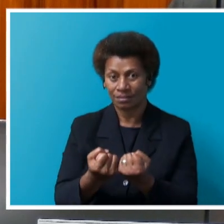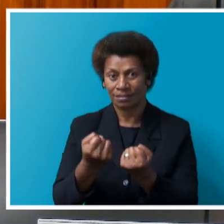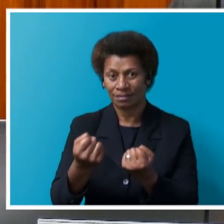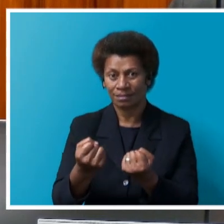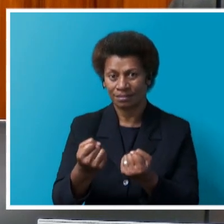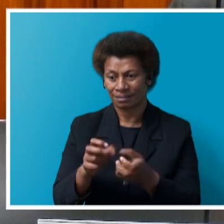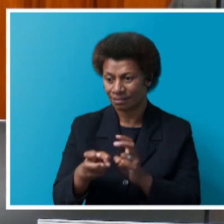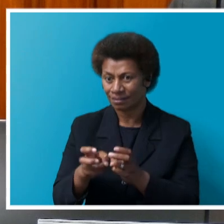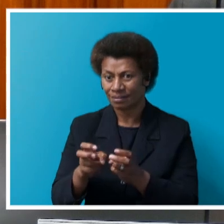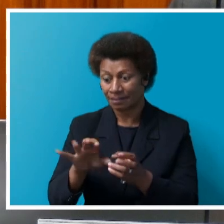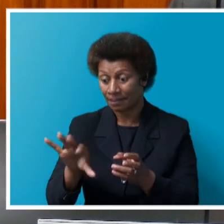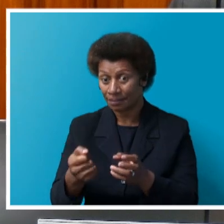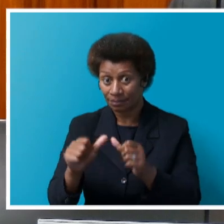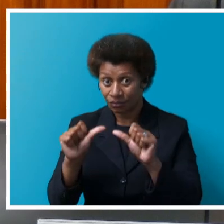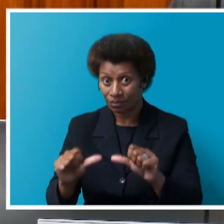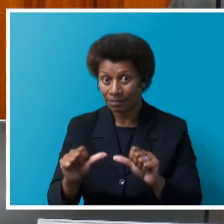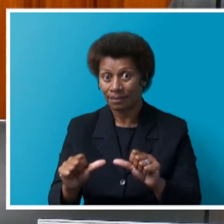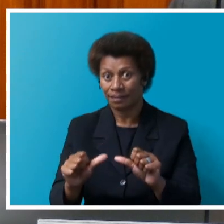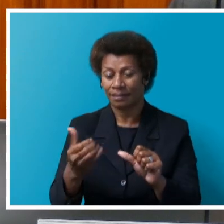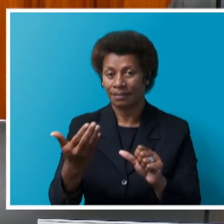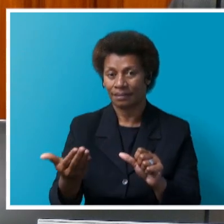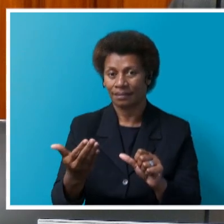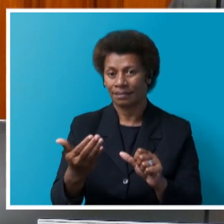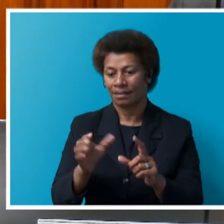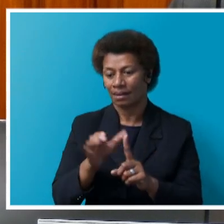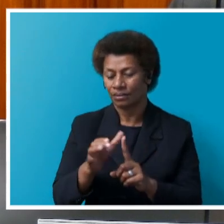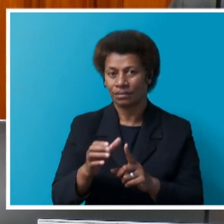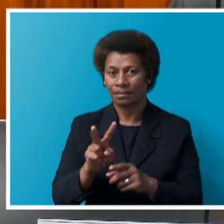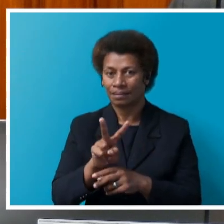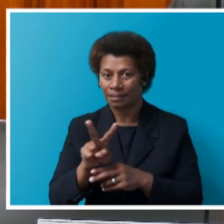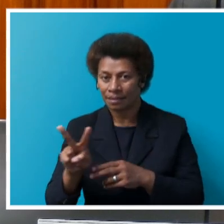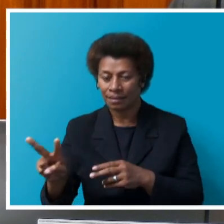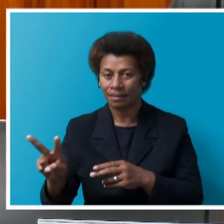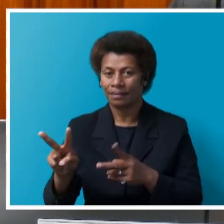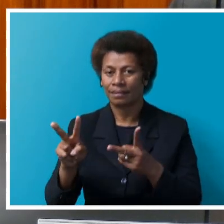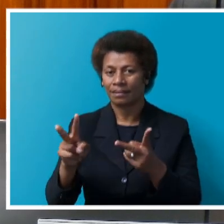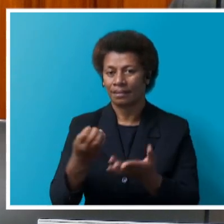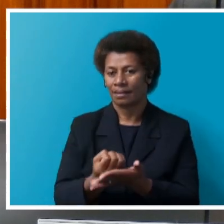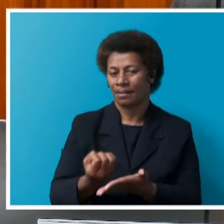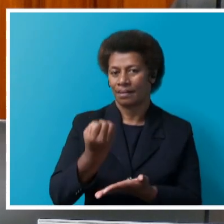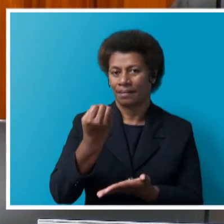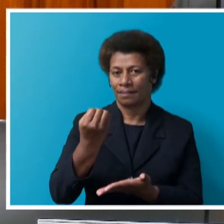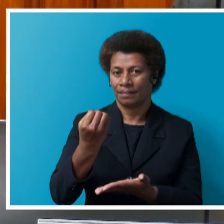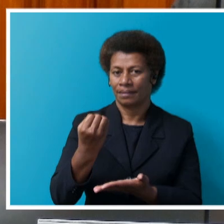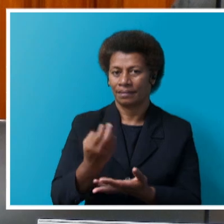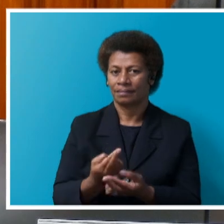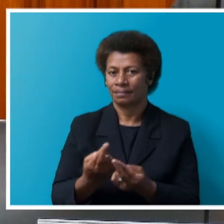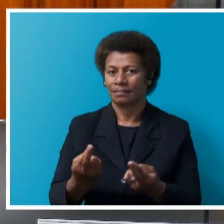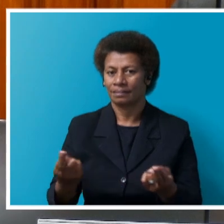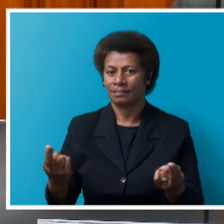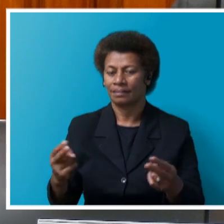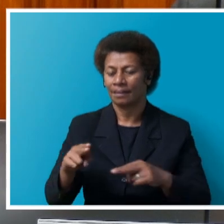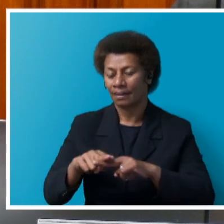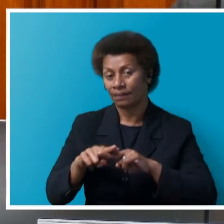that protect cultural, traditional value as well as economic assets. Mr. Speaker, sir, Fiji